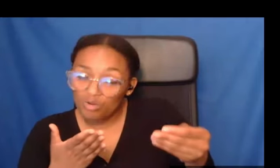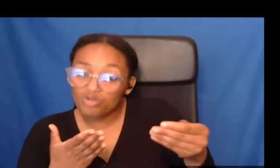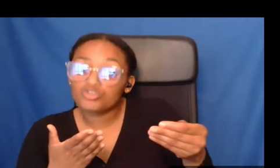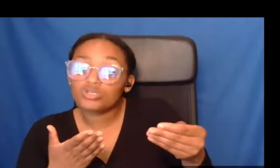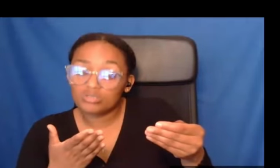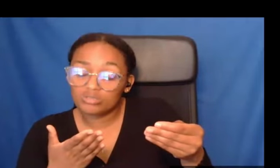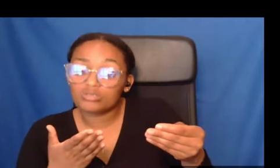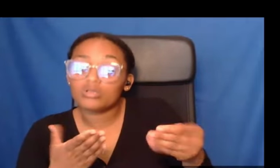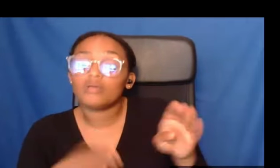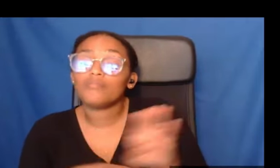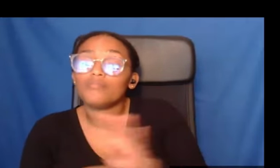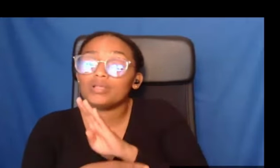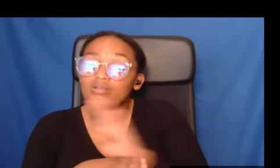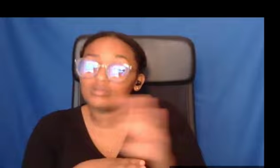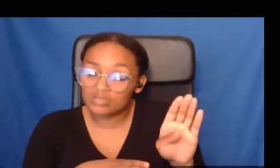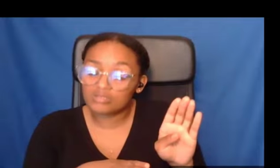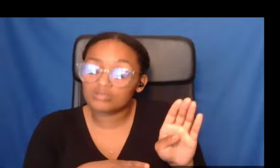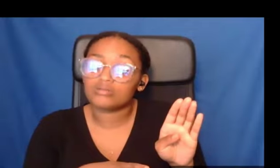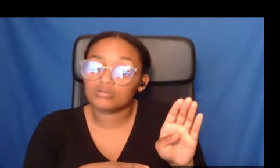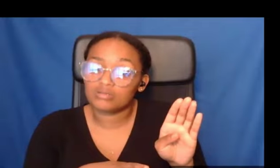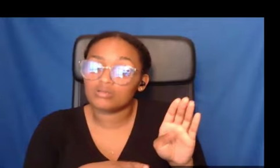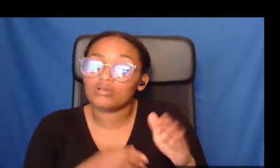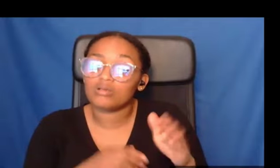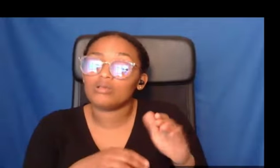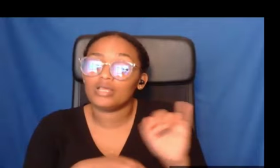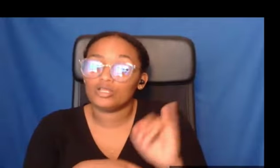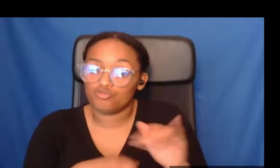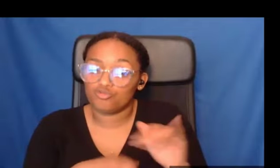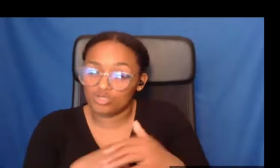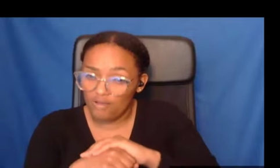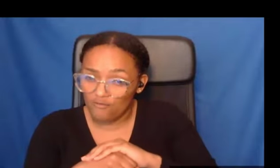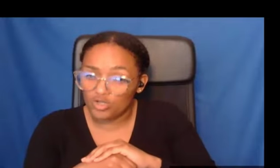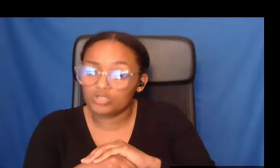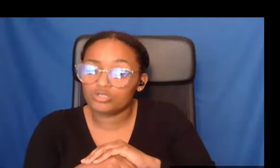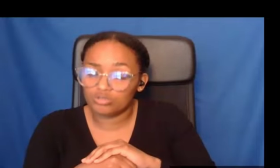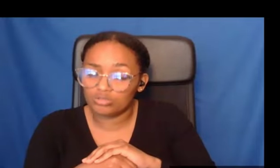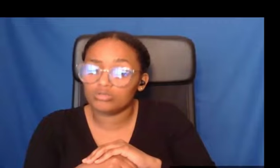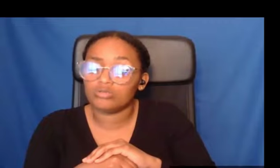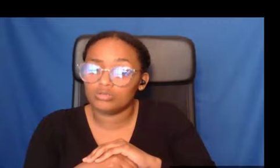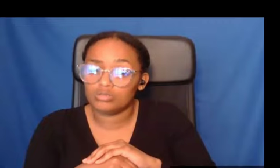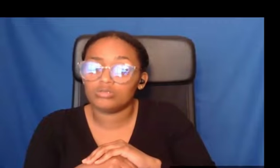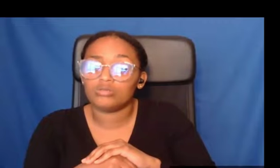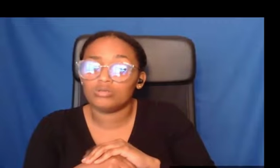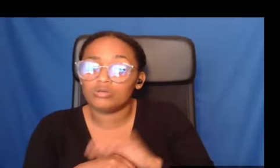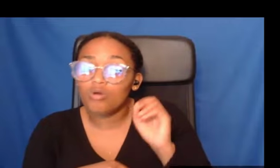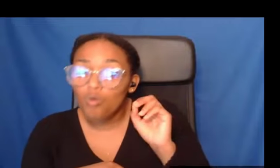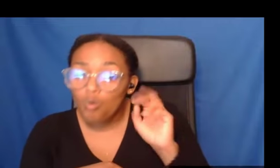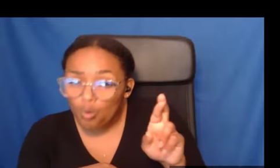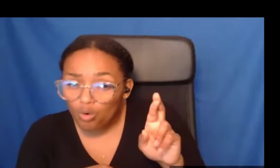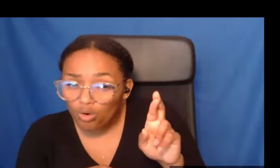coverage, intellectual properties are often included in that coverage.